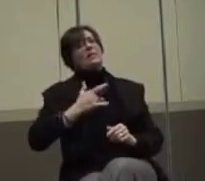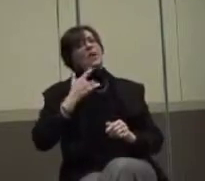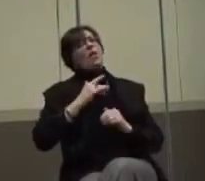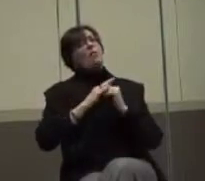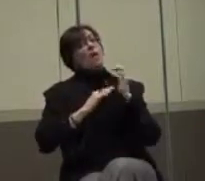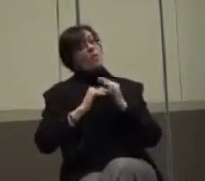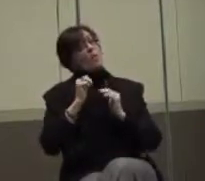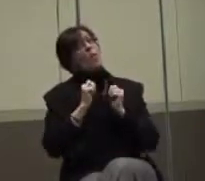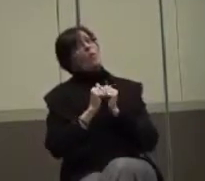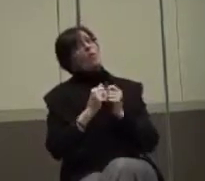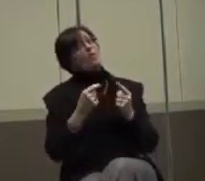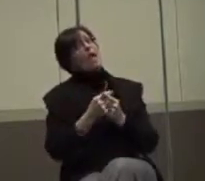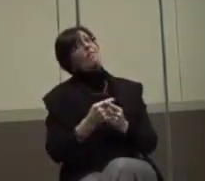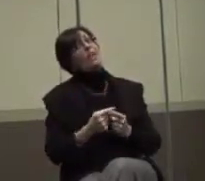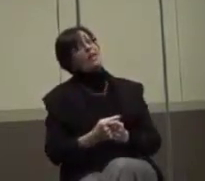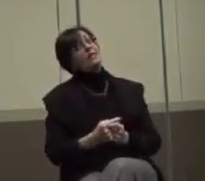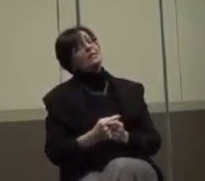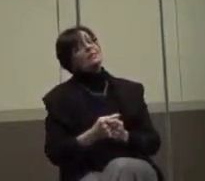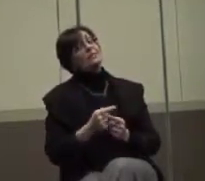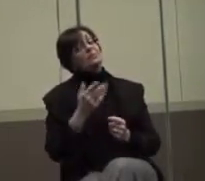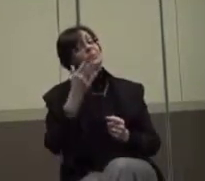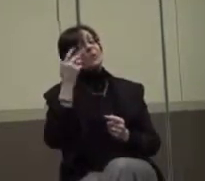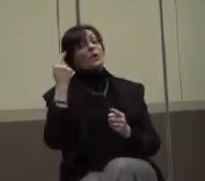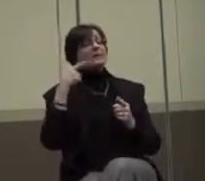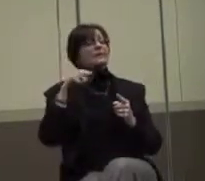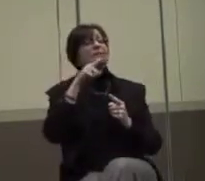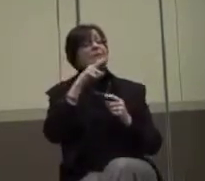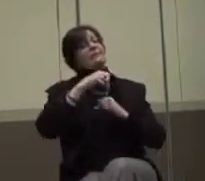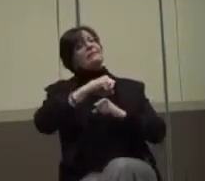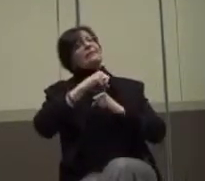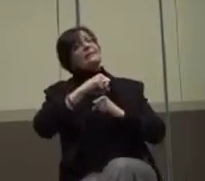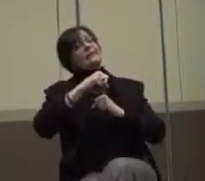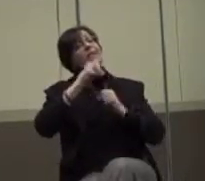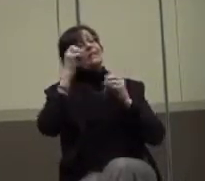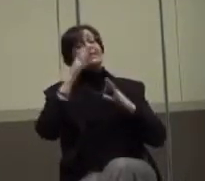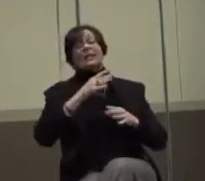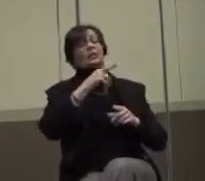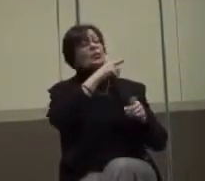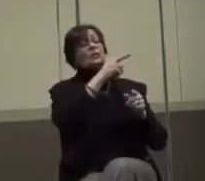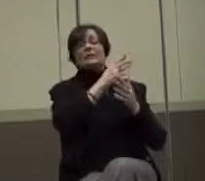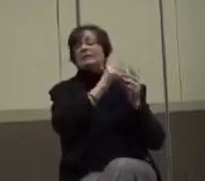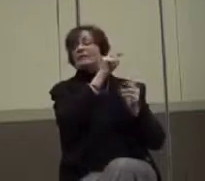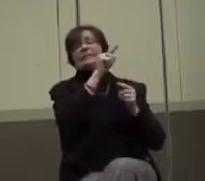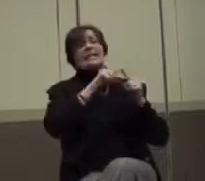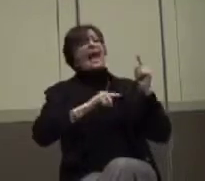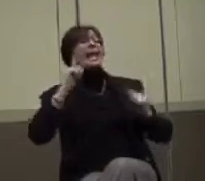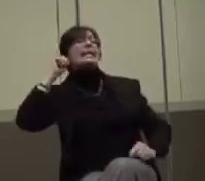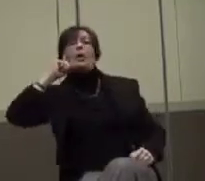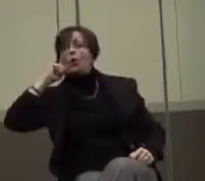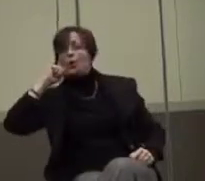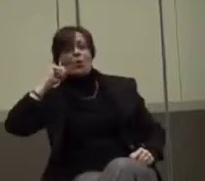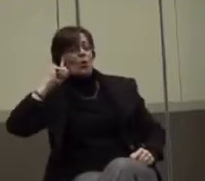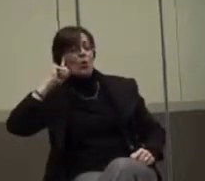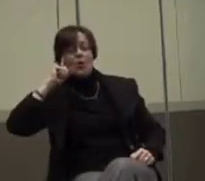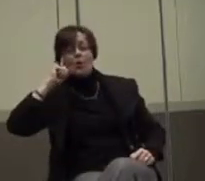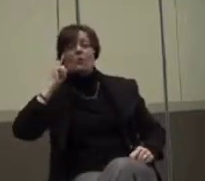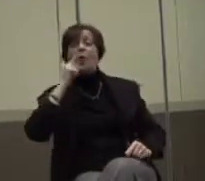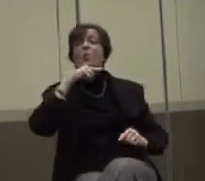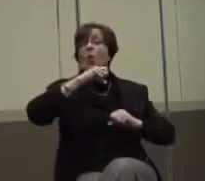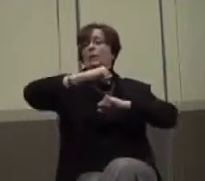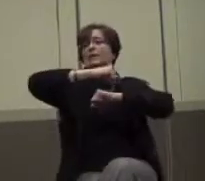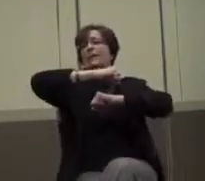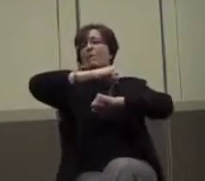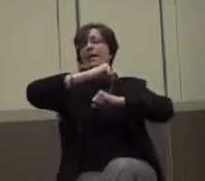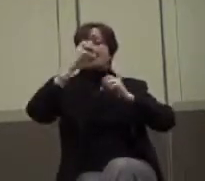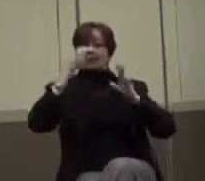to get, we were talking earlier, you always get the defensive teacher, right, who can't hear a thing. And sometimes those defensive teachers, once they leave